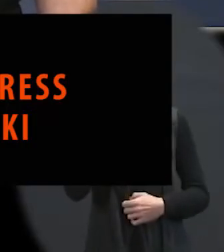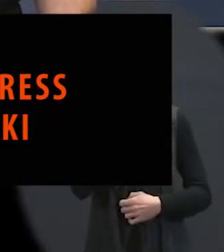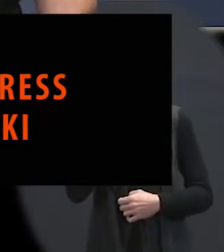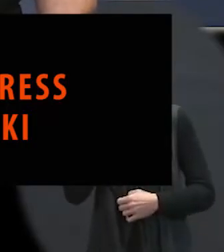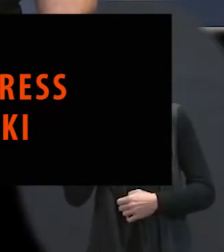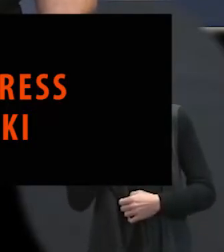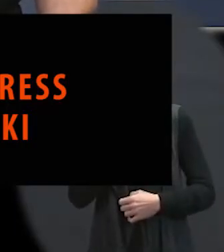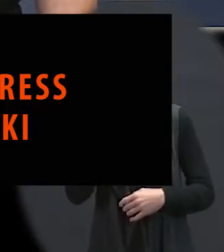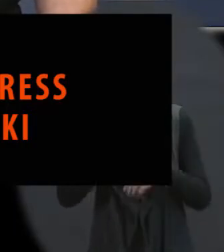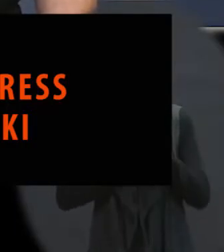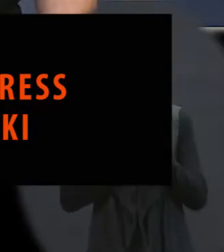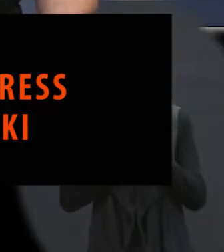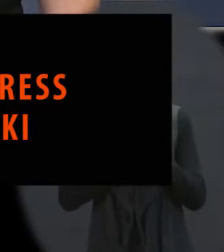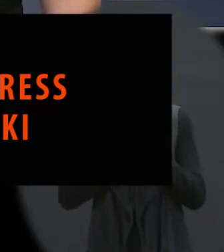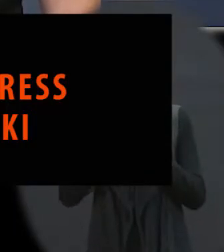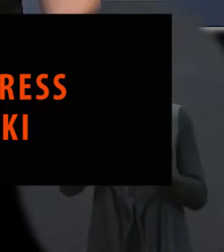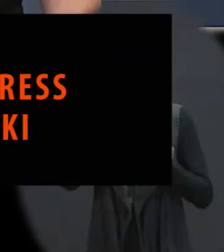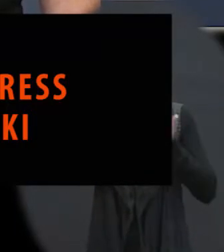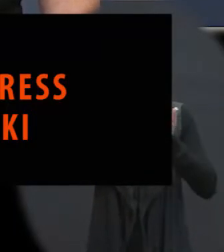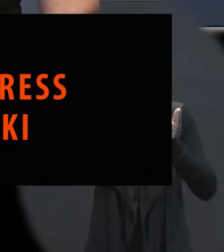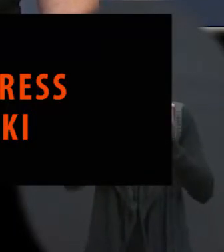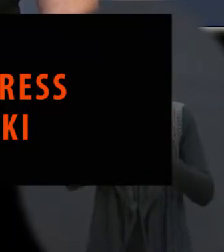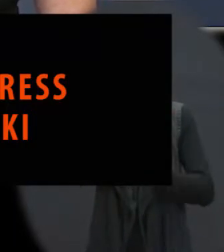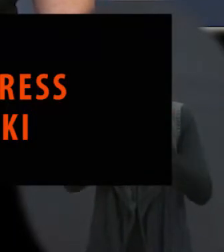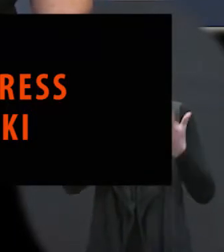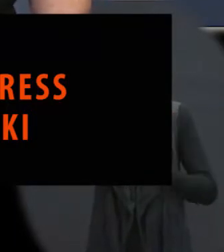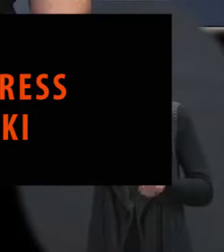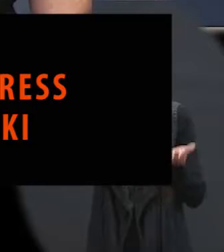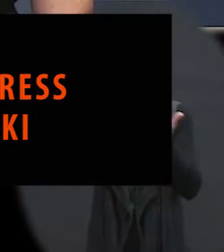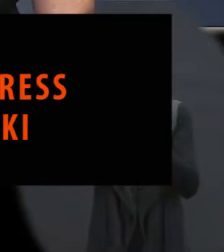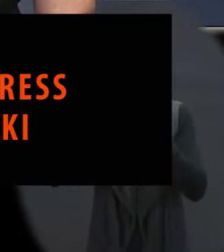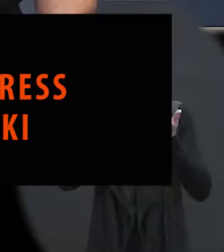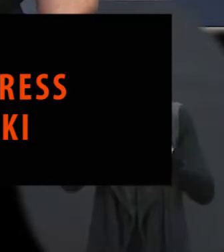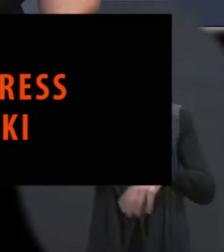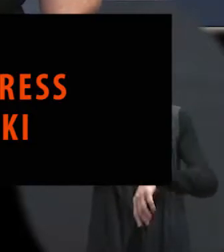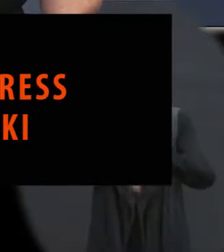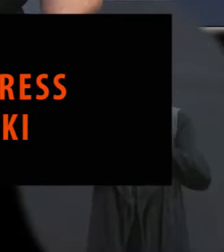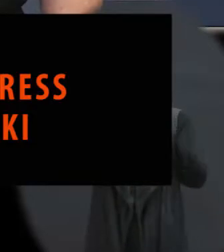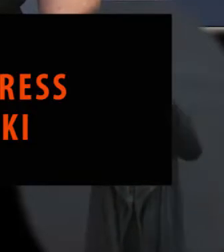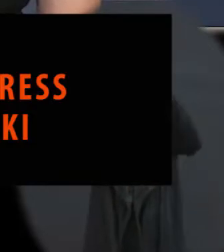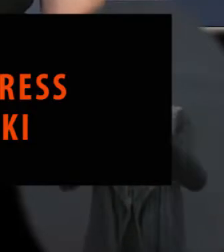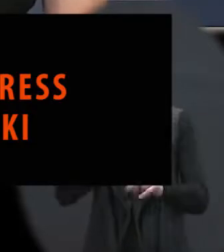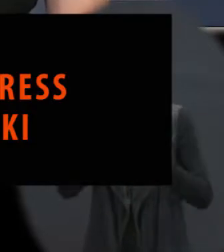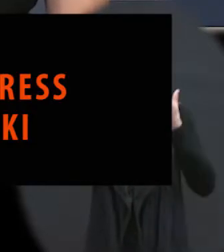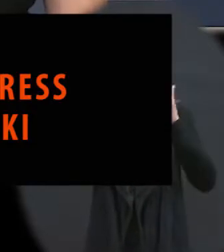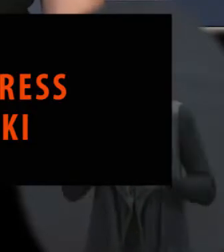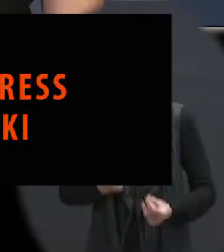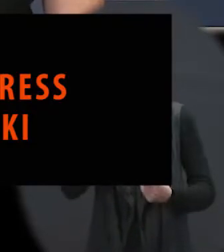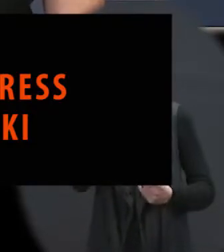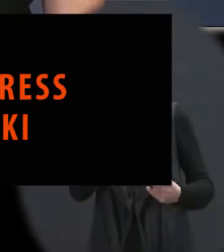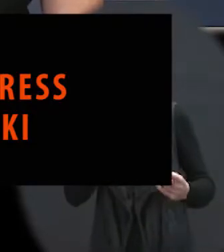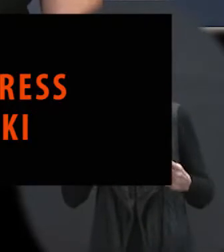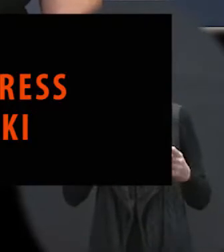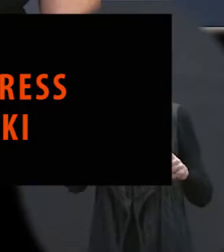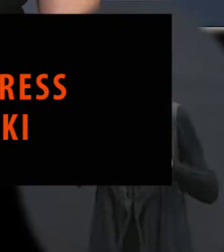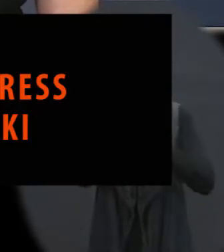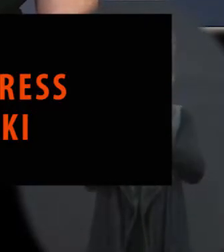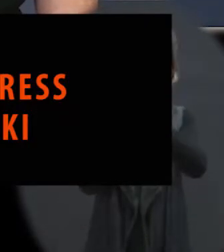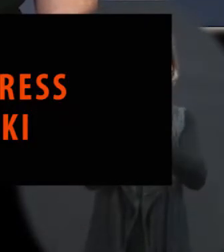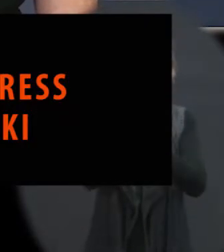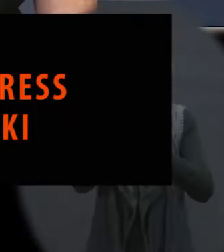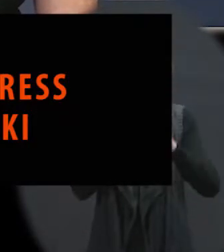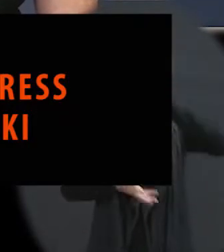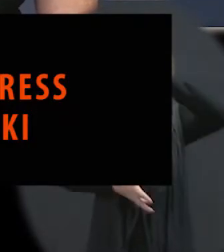efforts in areas of mutual interest and establish a roadmap for an ambitious and whole-of-government approach on issues such as recovery